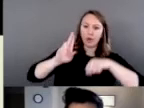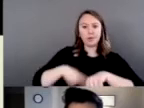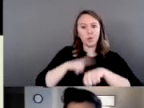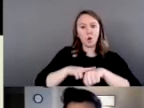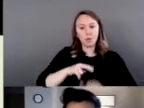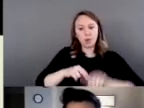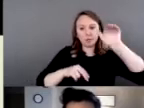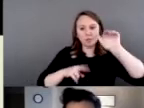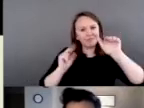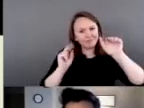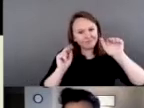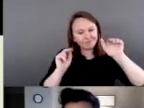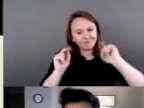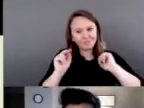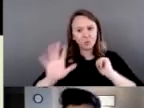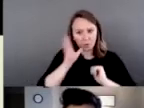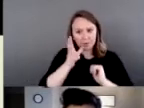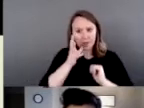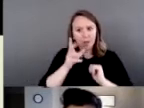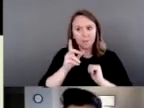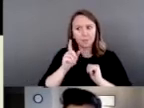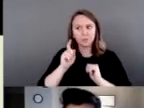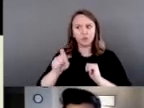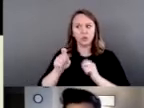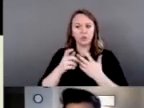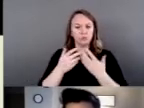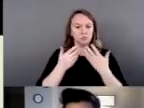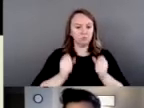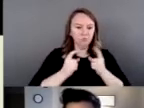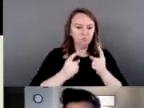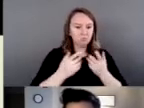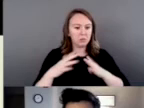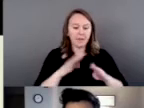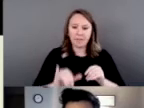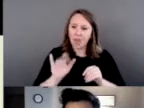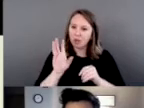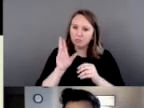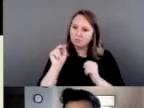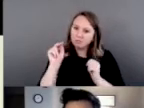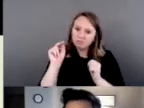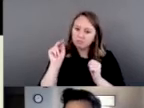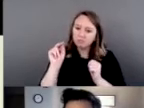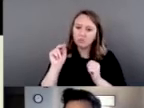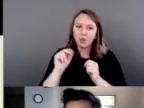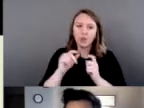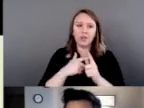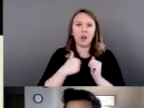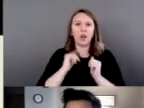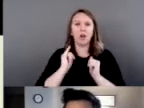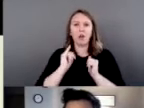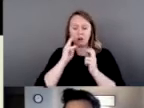Your mom should have responded that way. And it was then that I realized that, yeah, you're right. But it